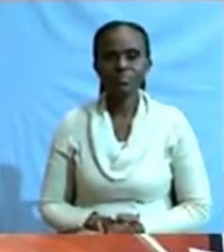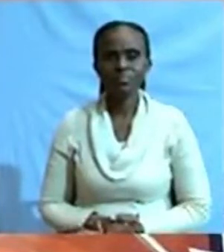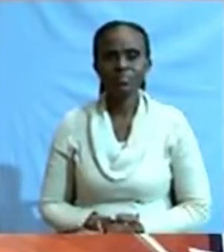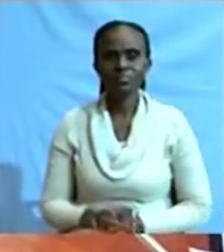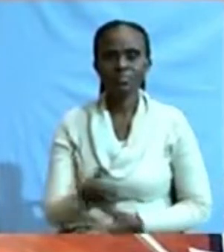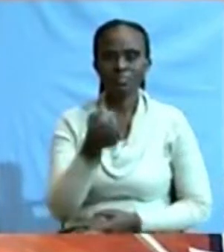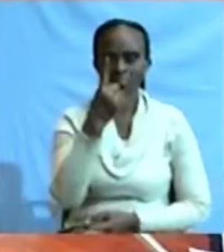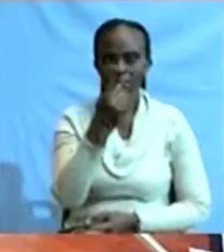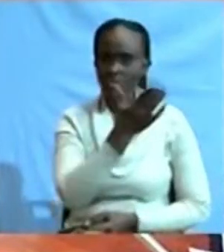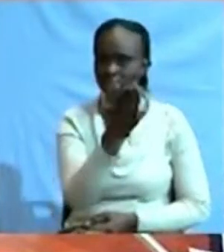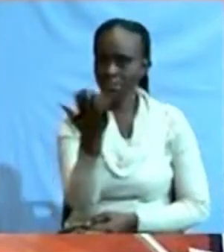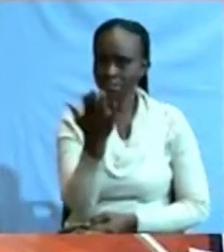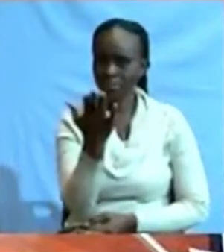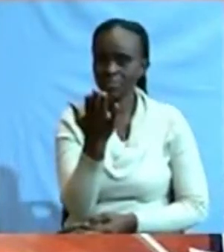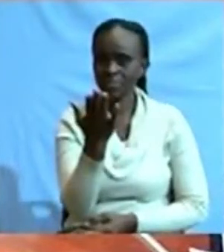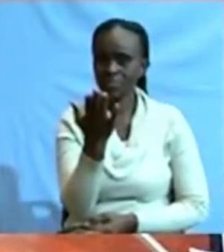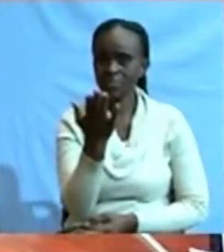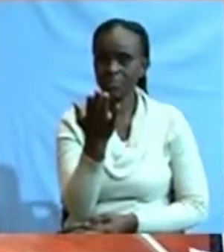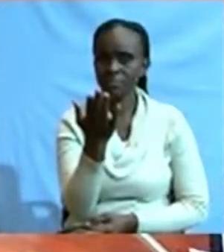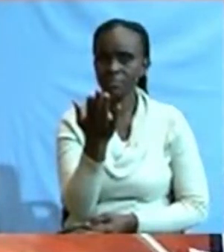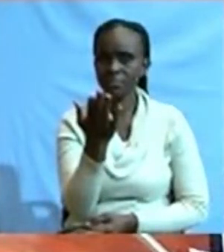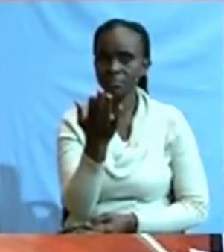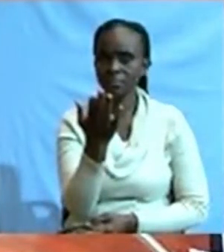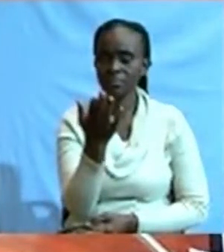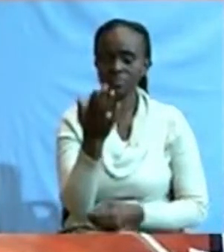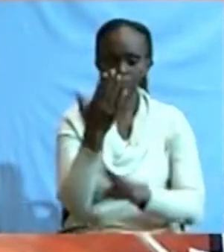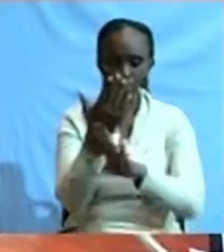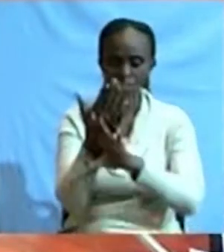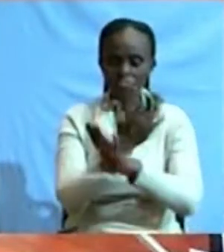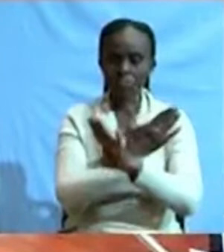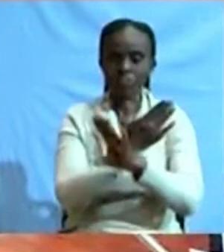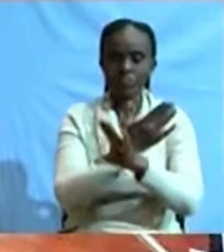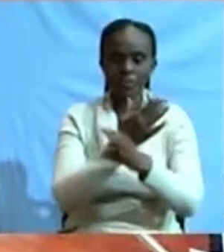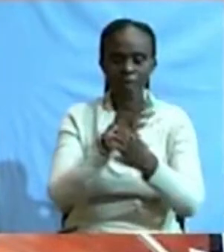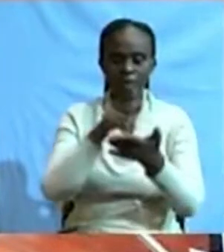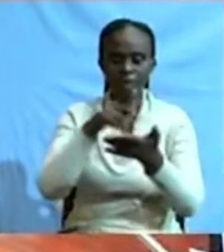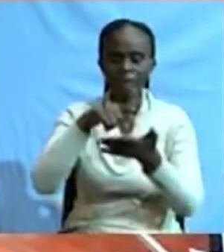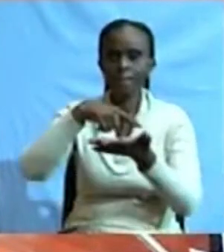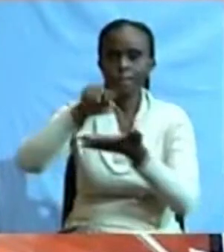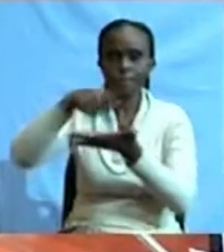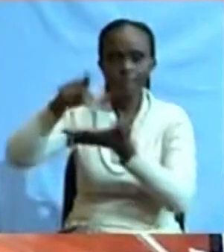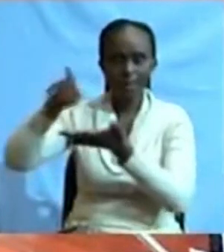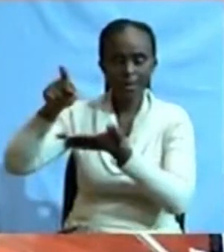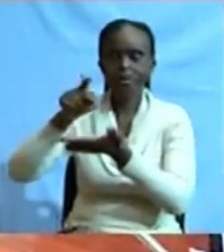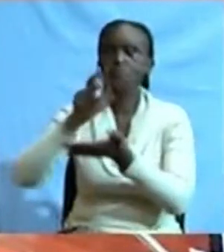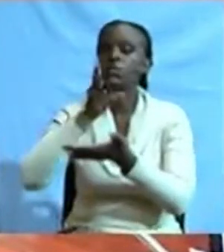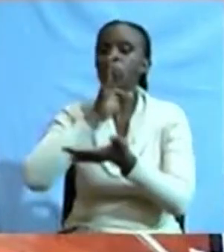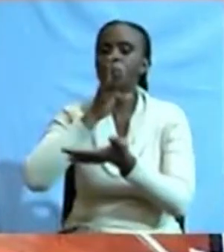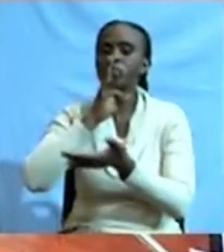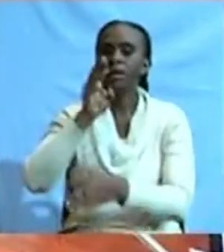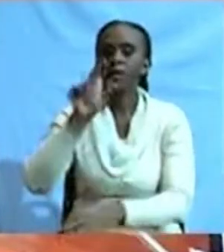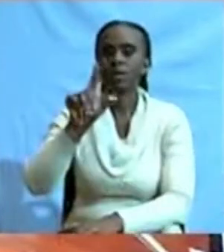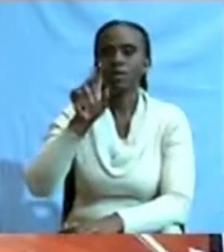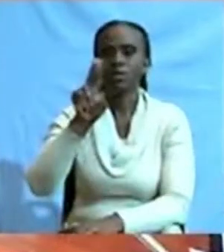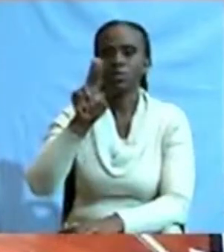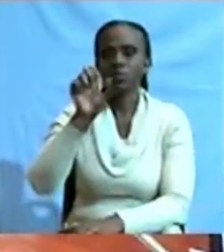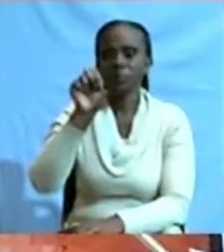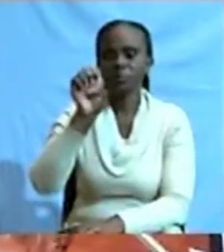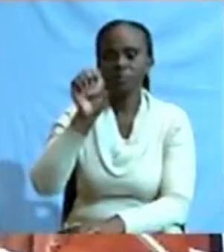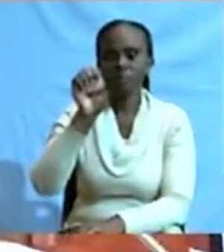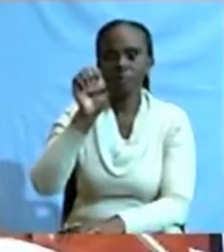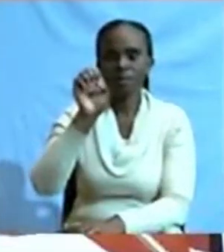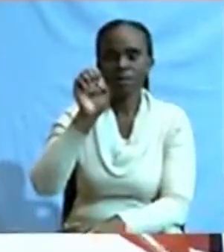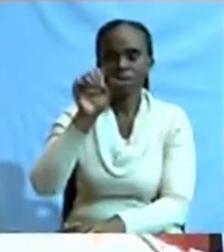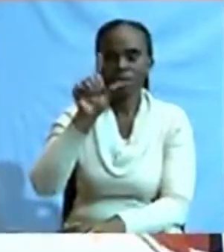One of the taps installed prepaid water meter at Luselwamfumu water